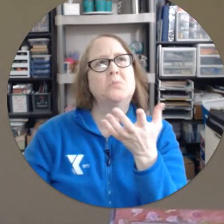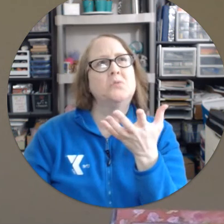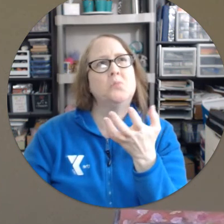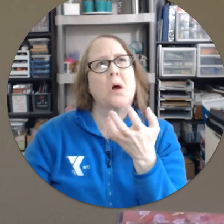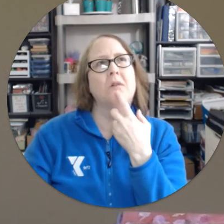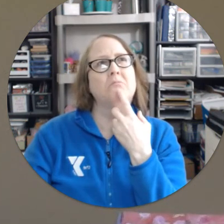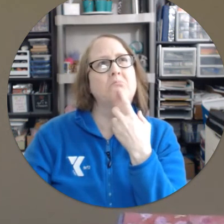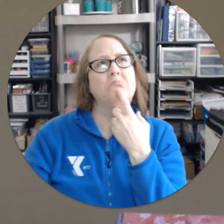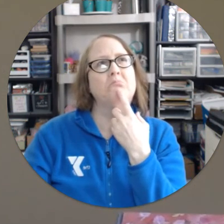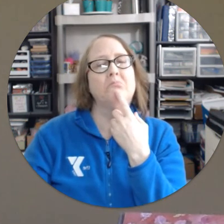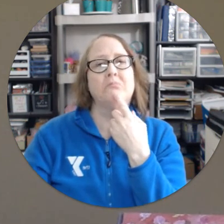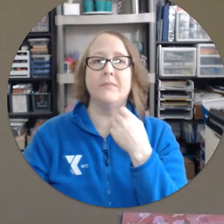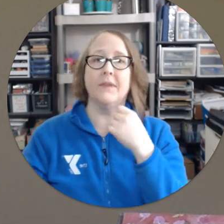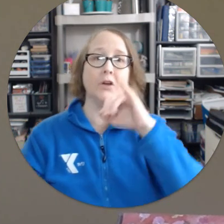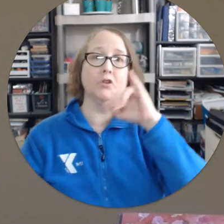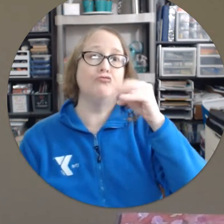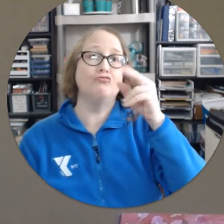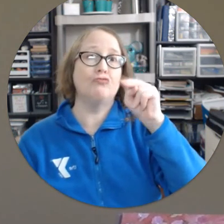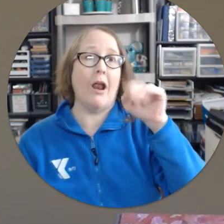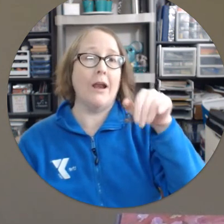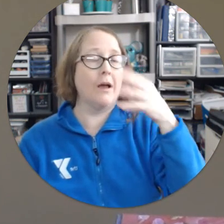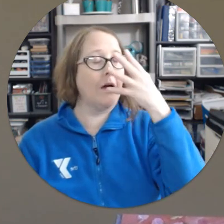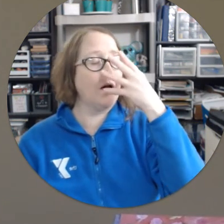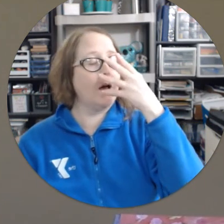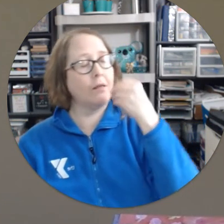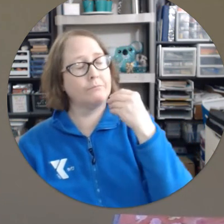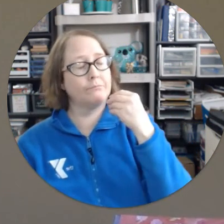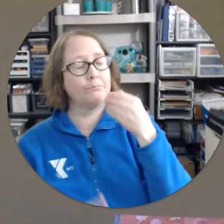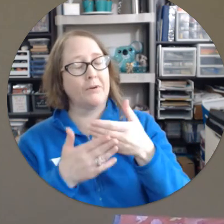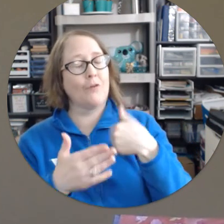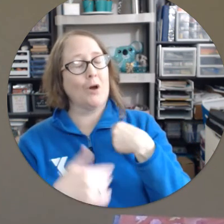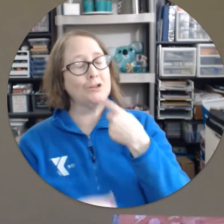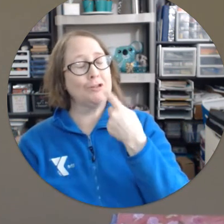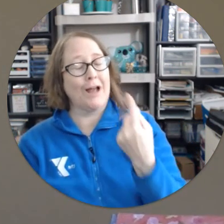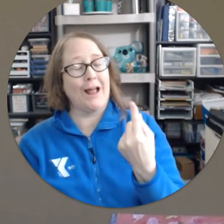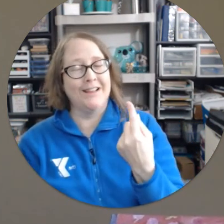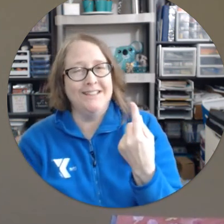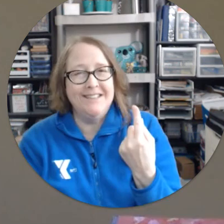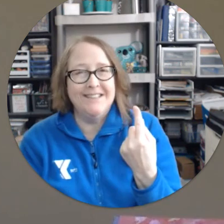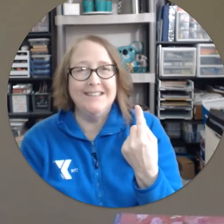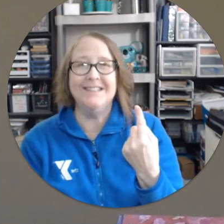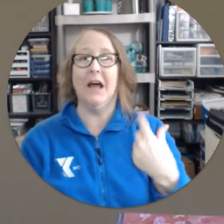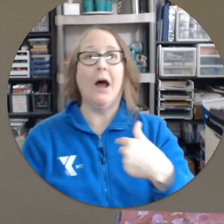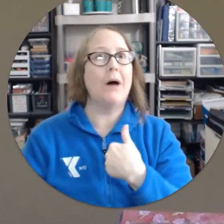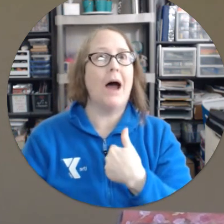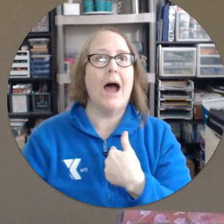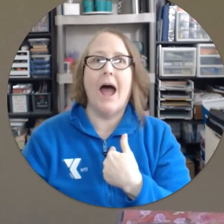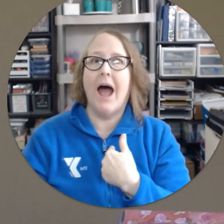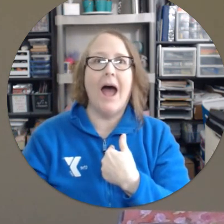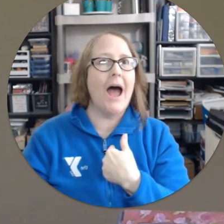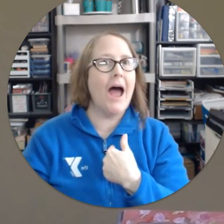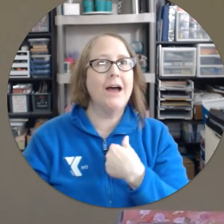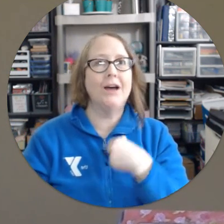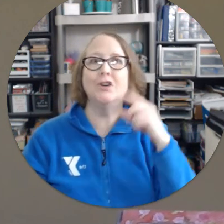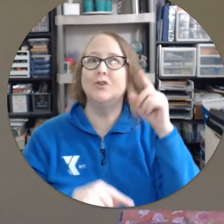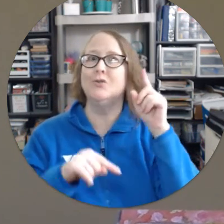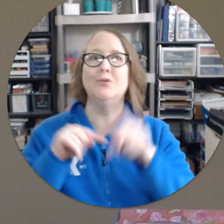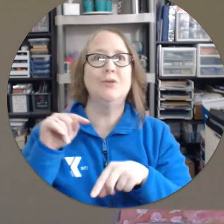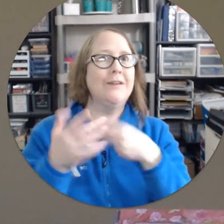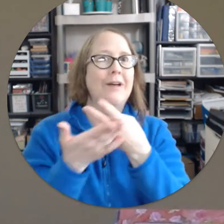her share. Jenny fell asleep before she could tell us, but I couldn't even lie